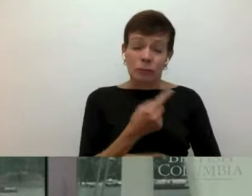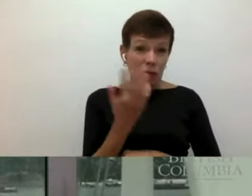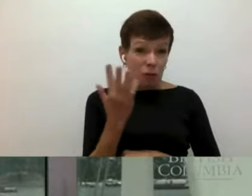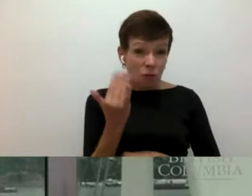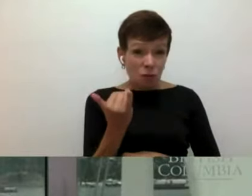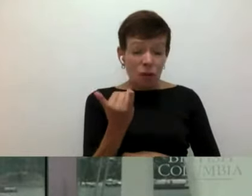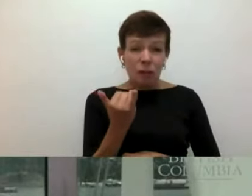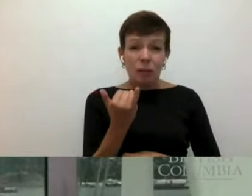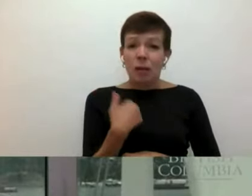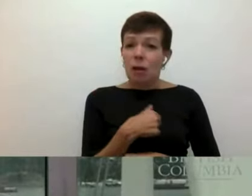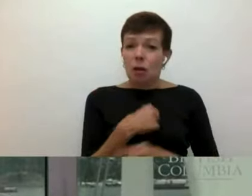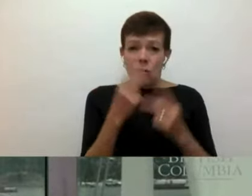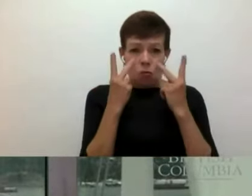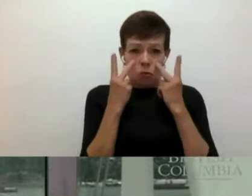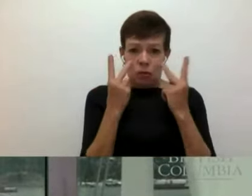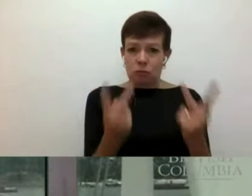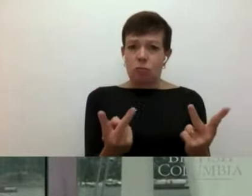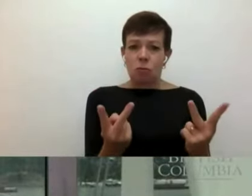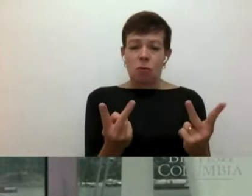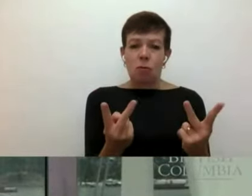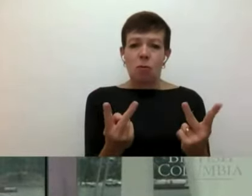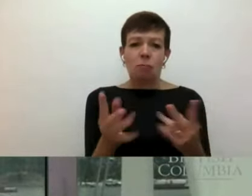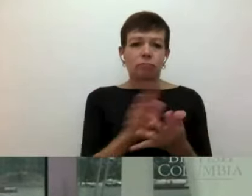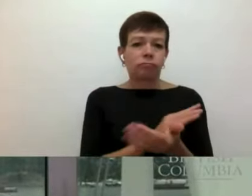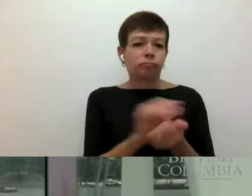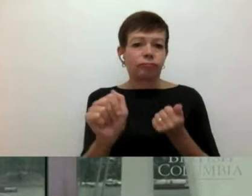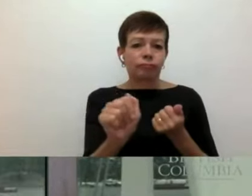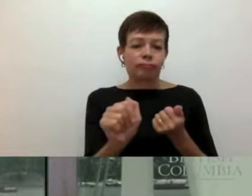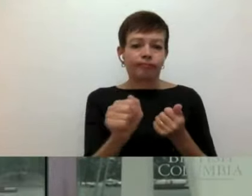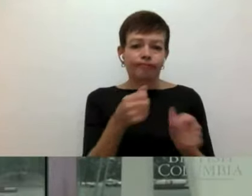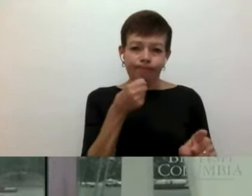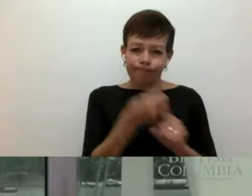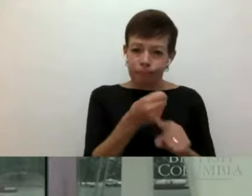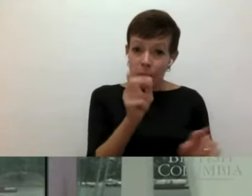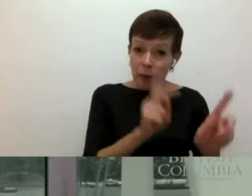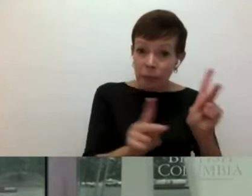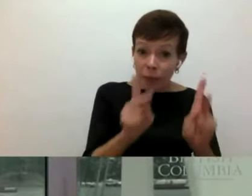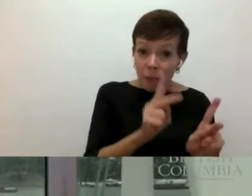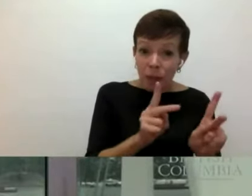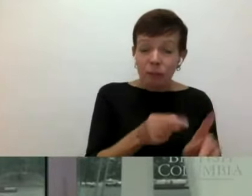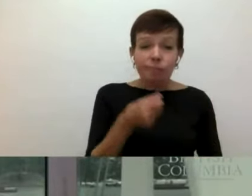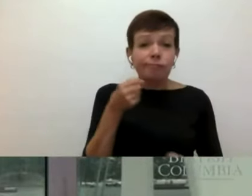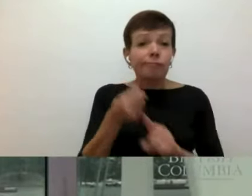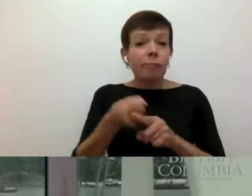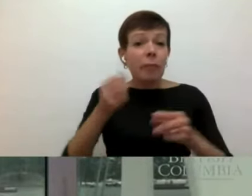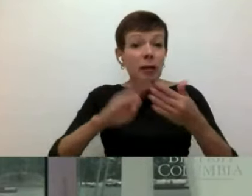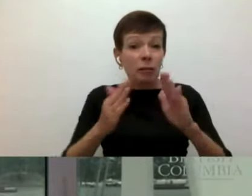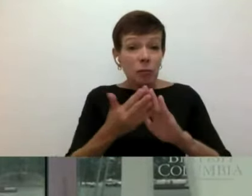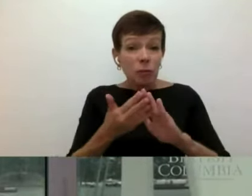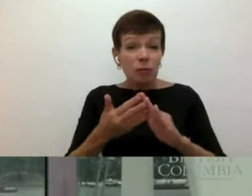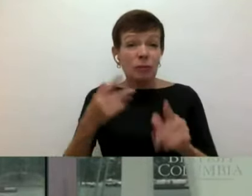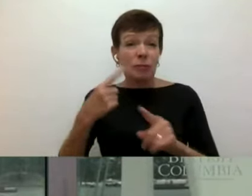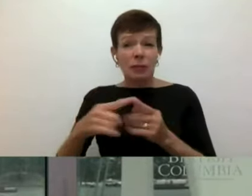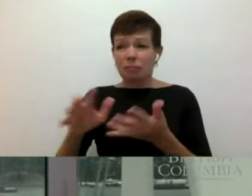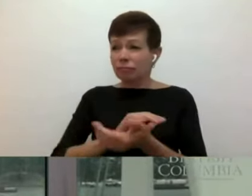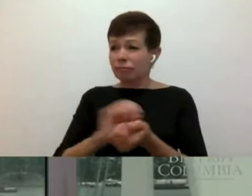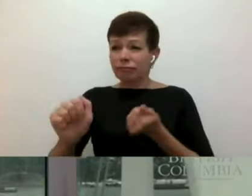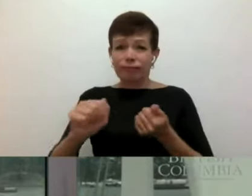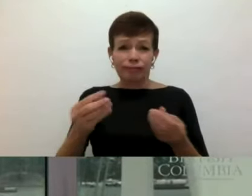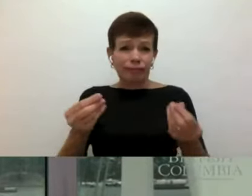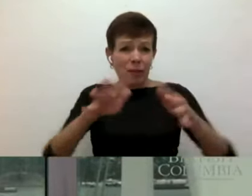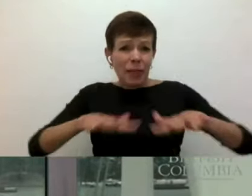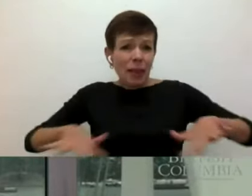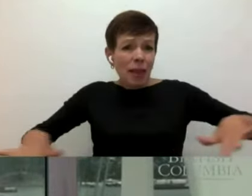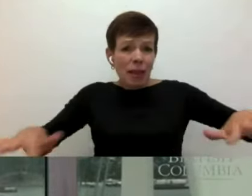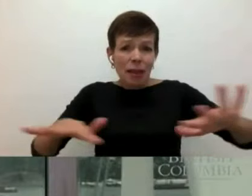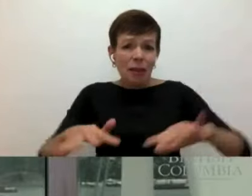day. It was an opportunity to see firsthand the devastation that has impacted people and communities,